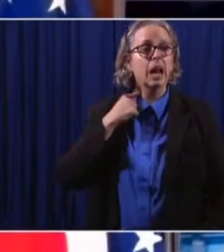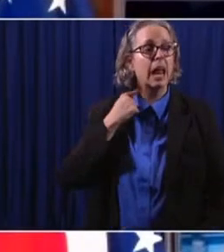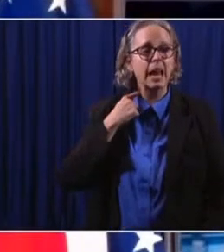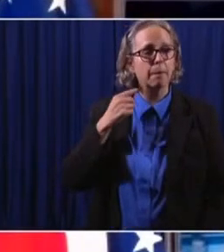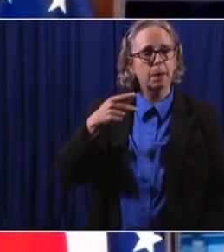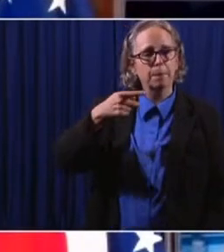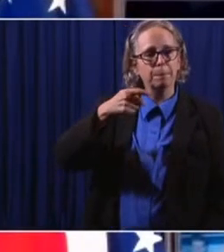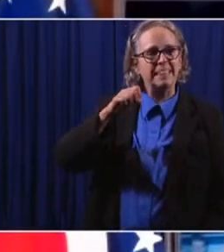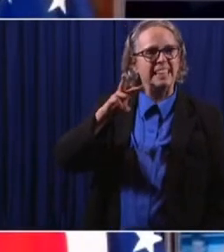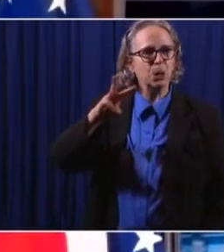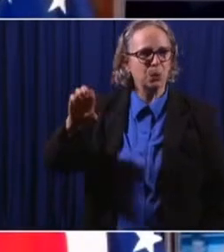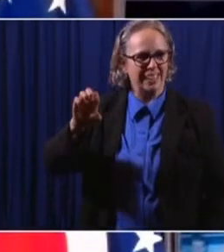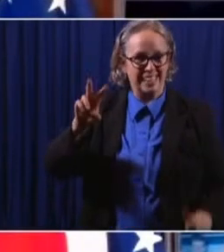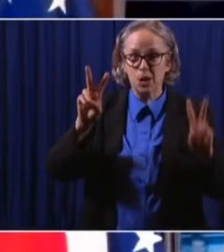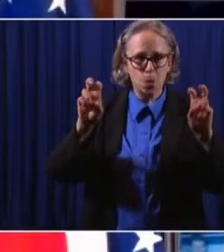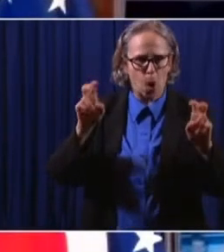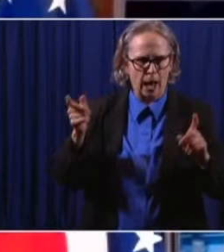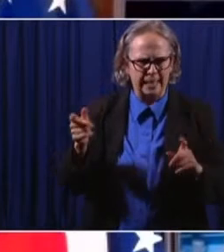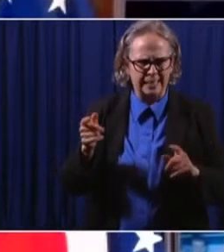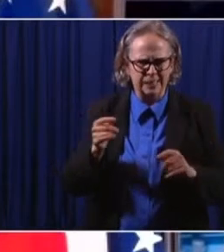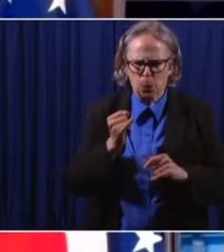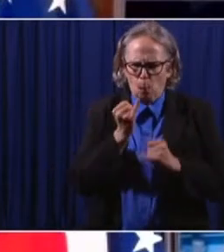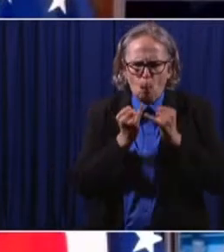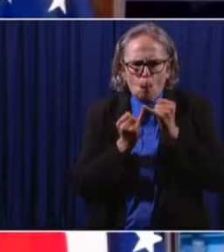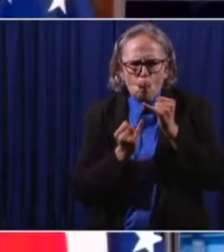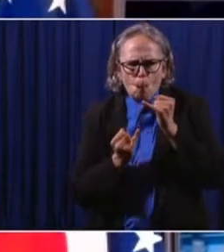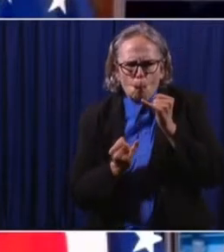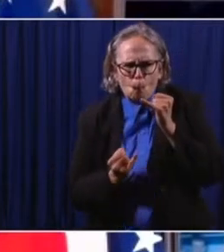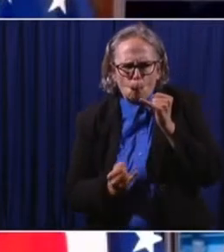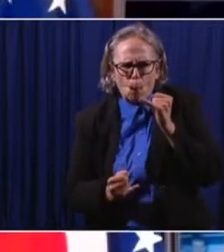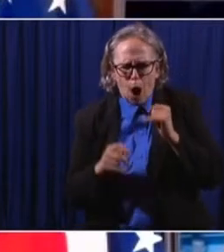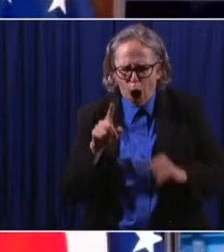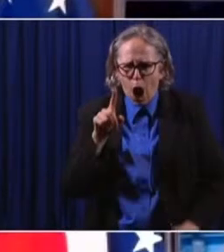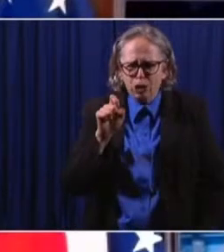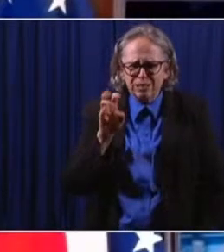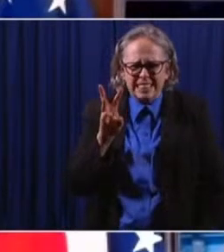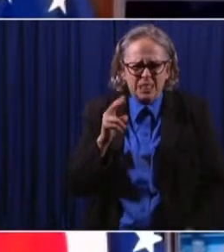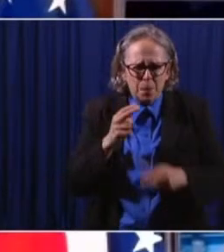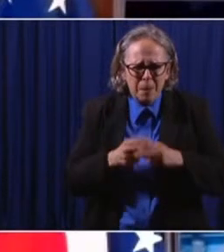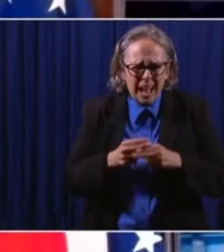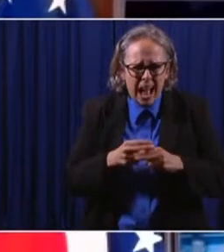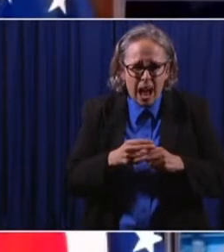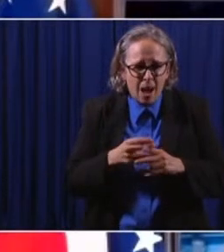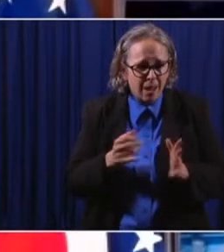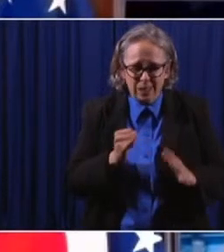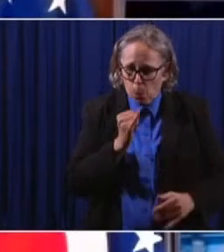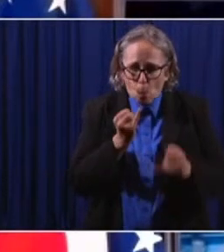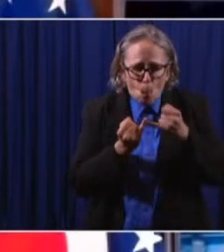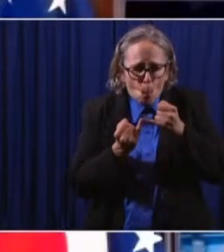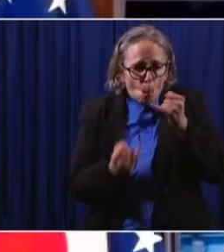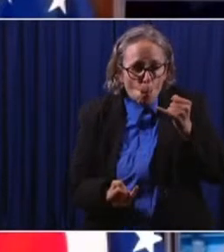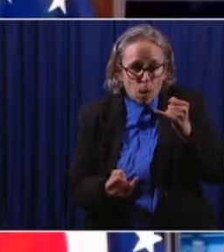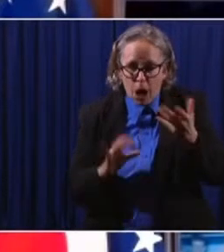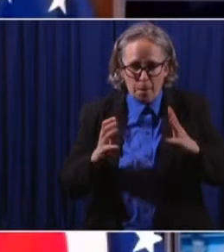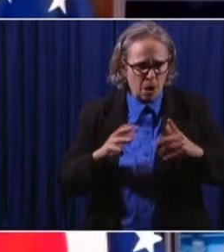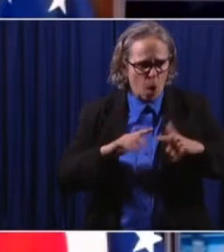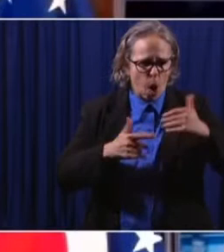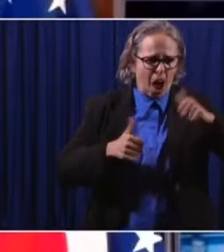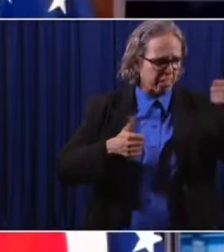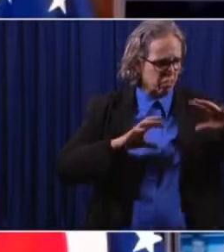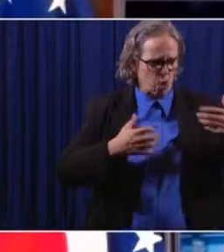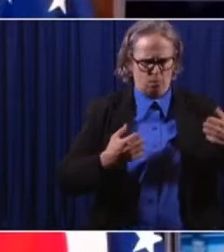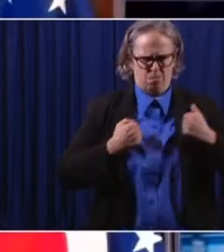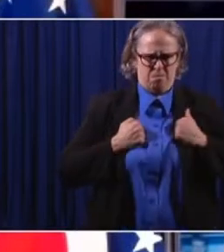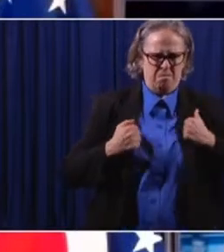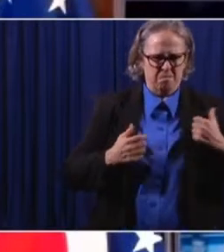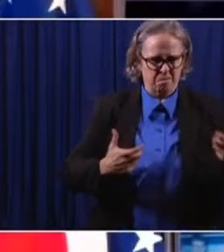because he was 106 pounds, which was the smallest and lightest guy in his company. And in 1944, Jim jumped